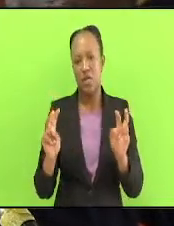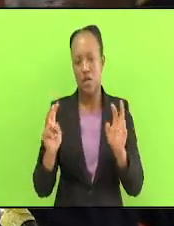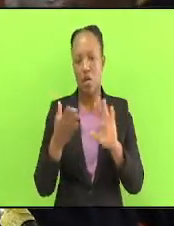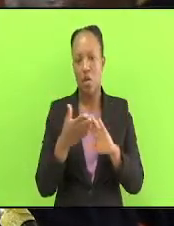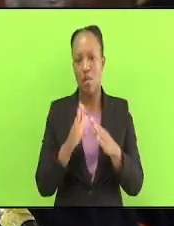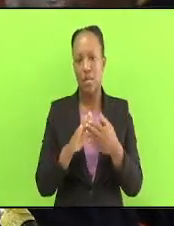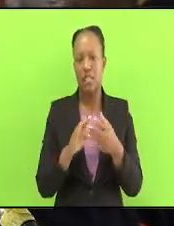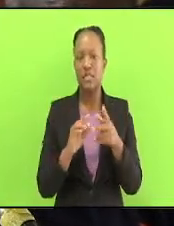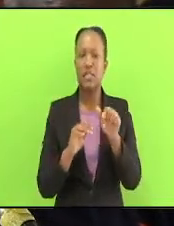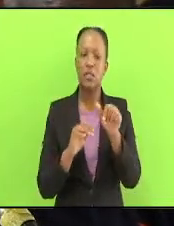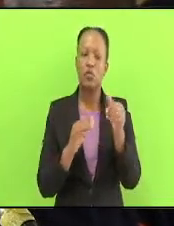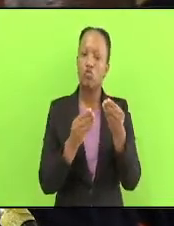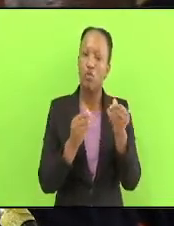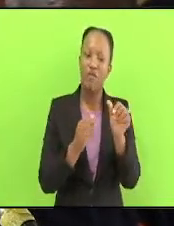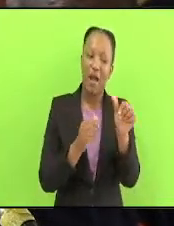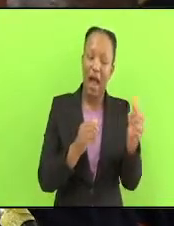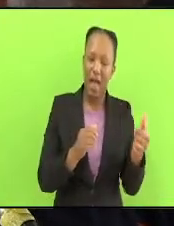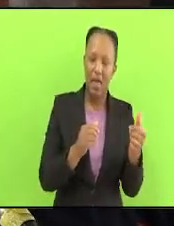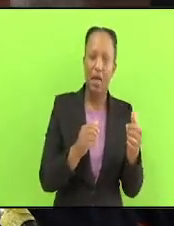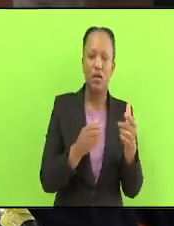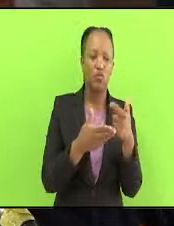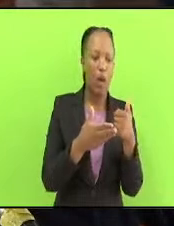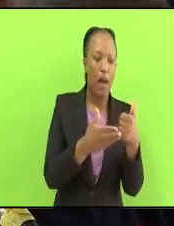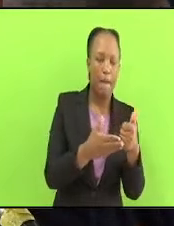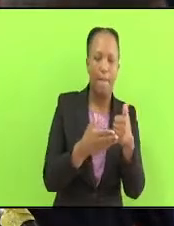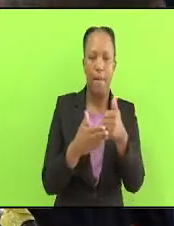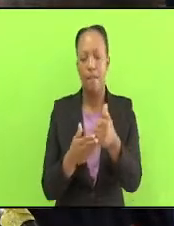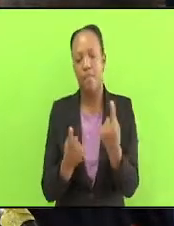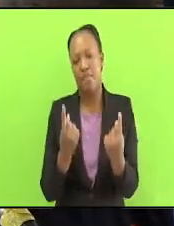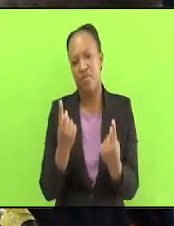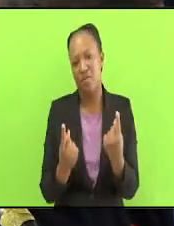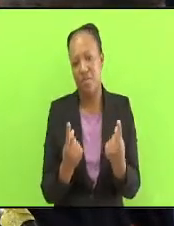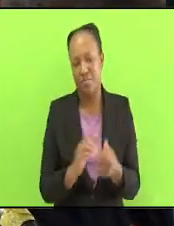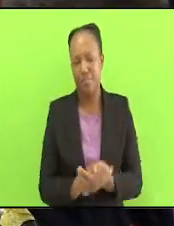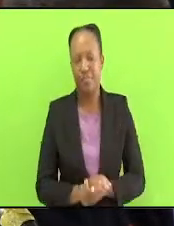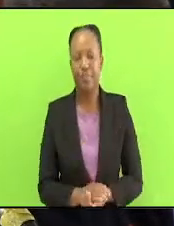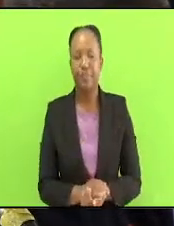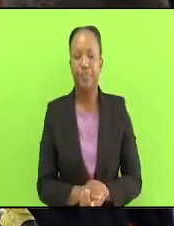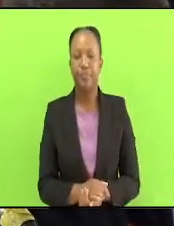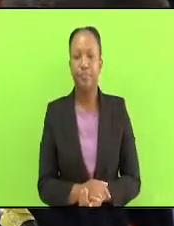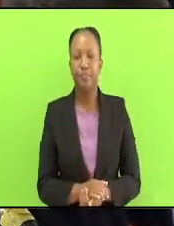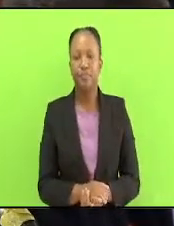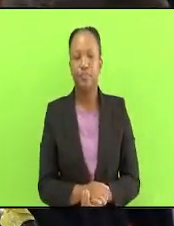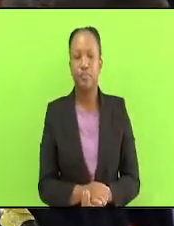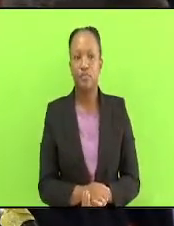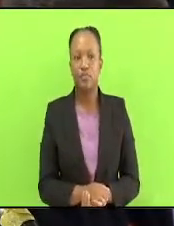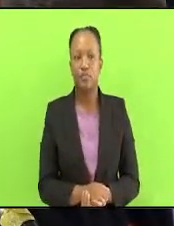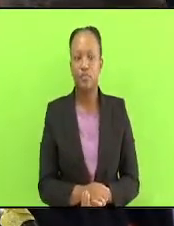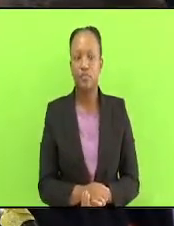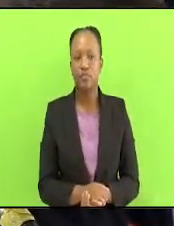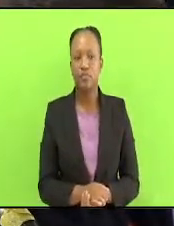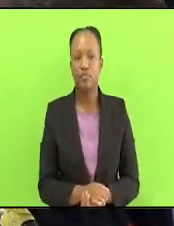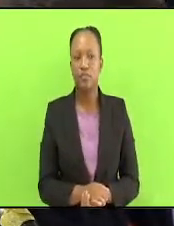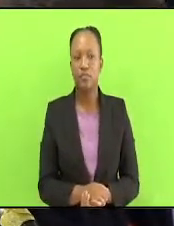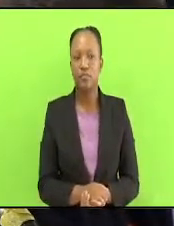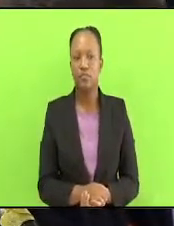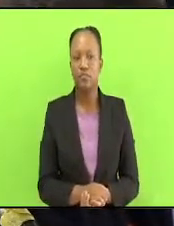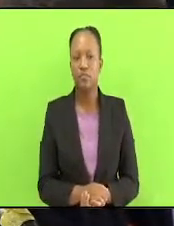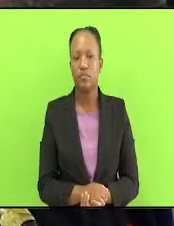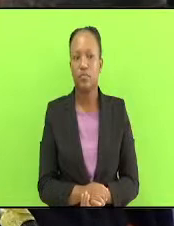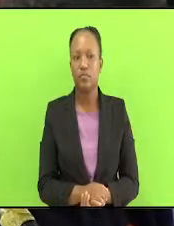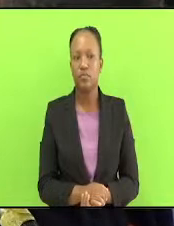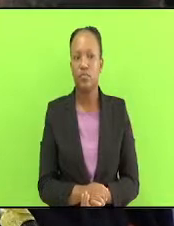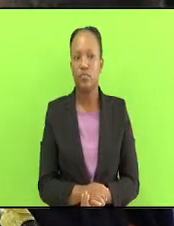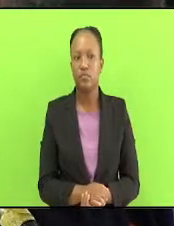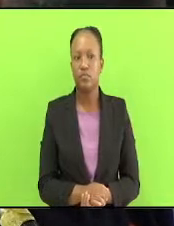communities on their own. Jaanong fa seno se direga maloko a setšhaba e nna bone ba bonang gore ba tswa jang ka kgang ya gore go time